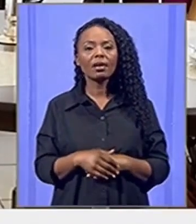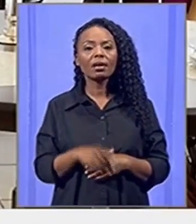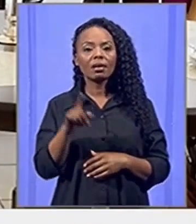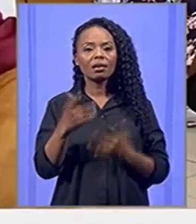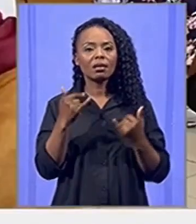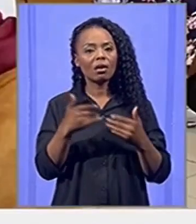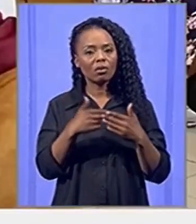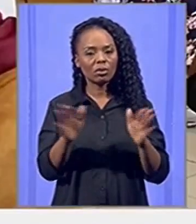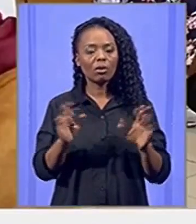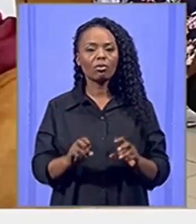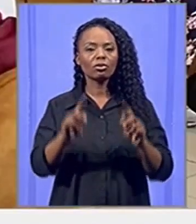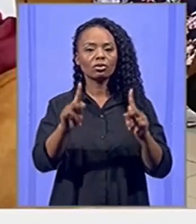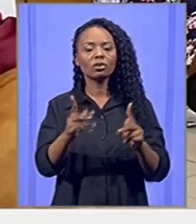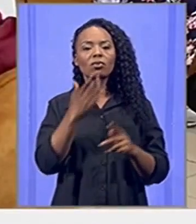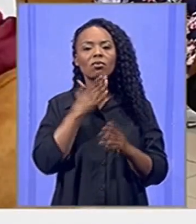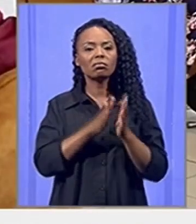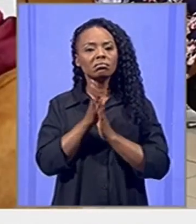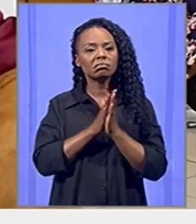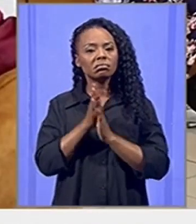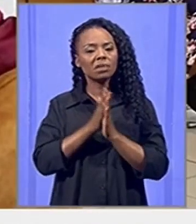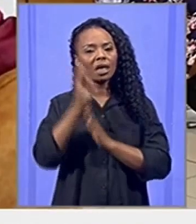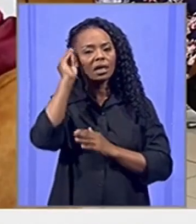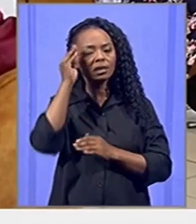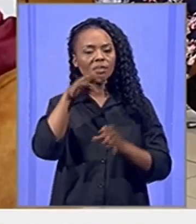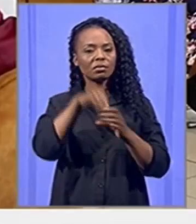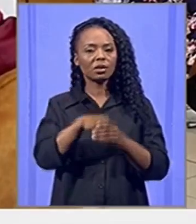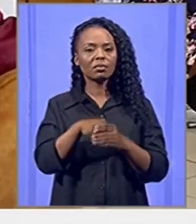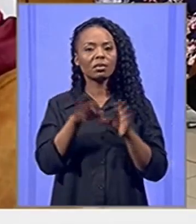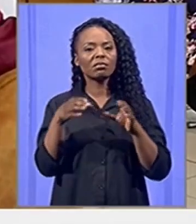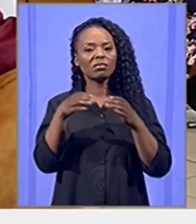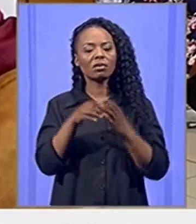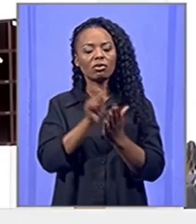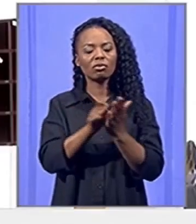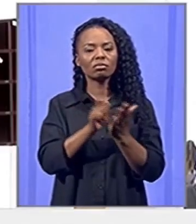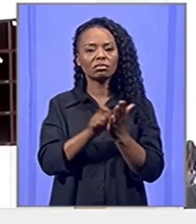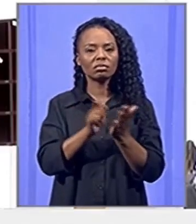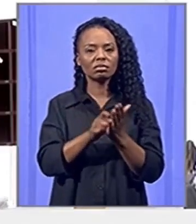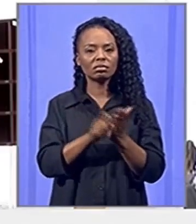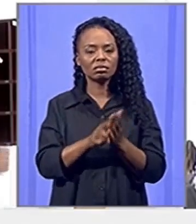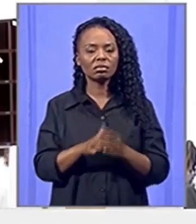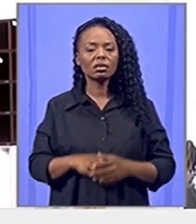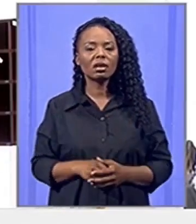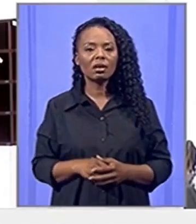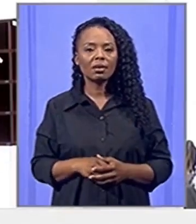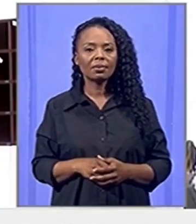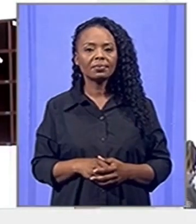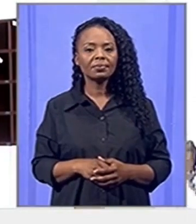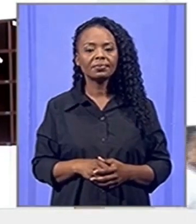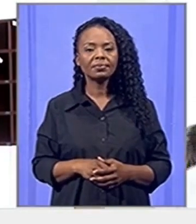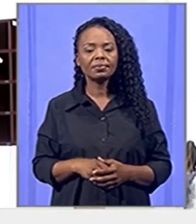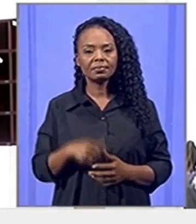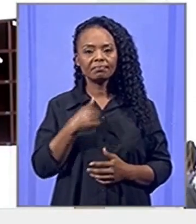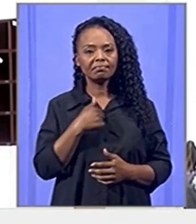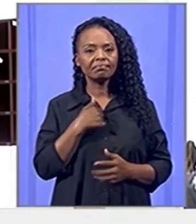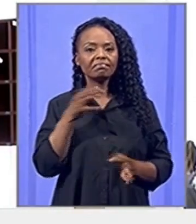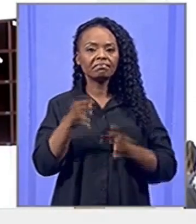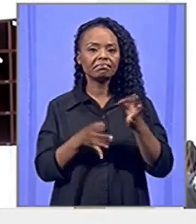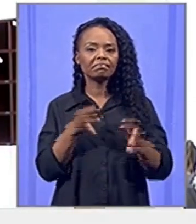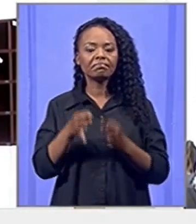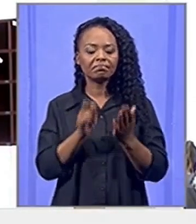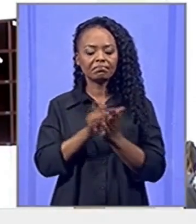ho ba neng ba ina le thasello ya ho kena sedikadikweng sa bangodi. Ntle tjena e bile jalo ka ke tjena ke tse ke ngotse